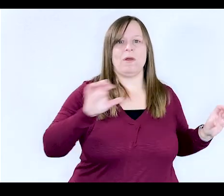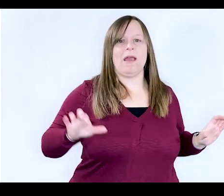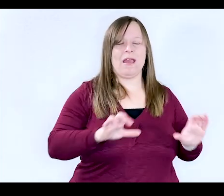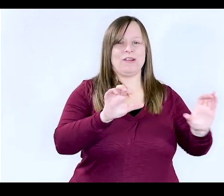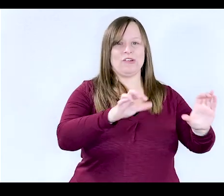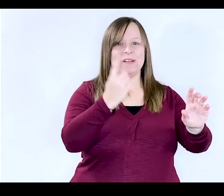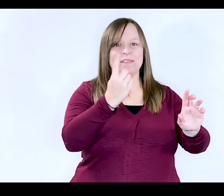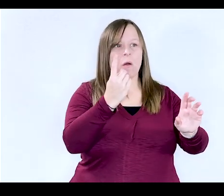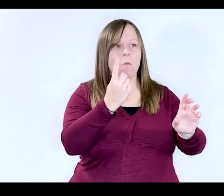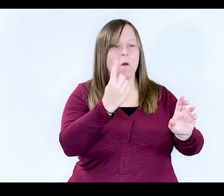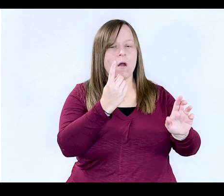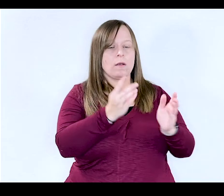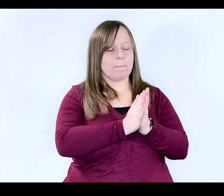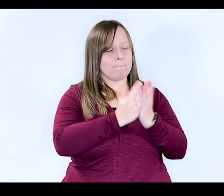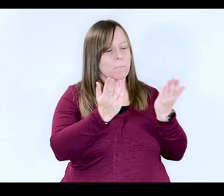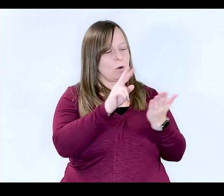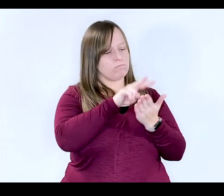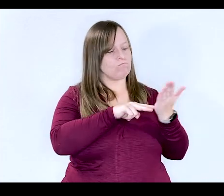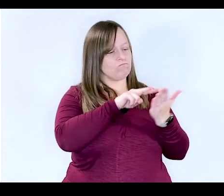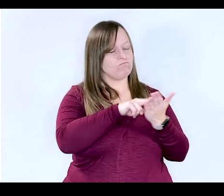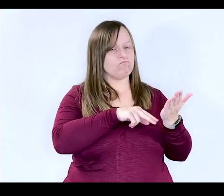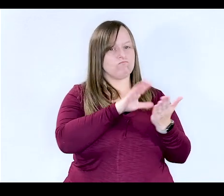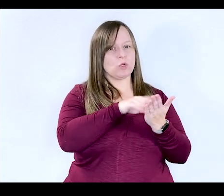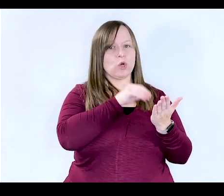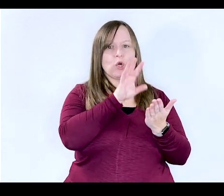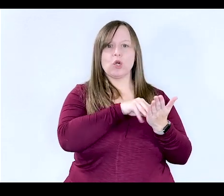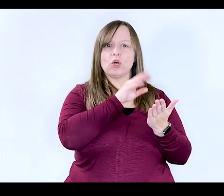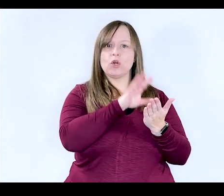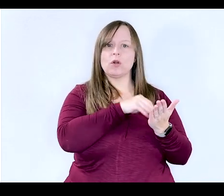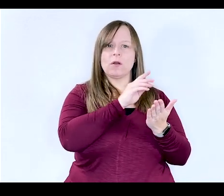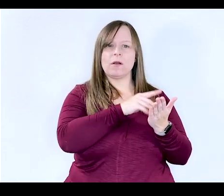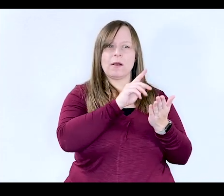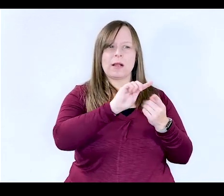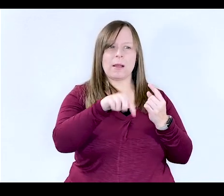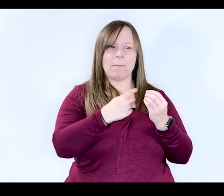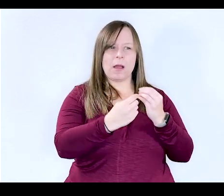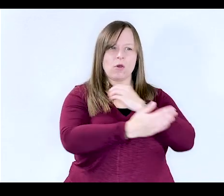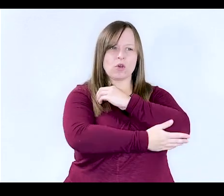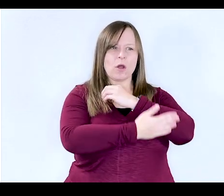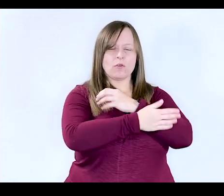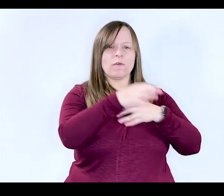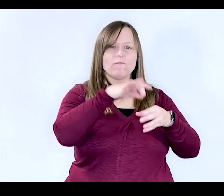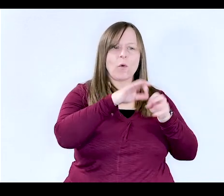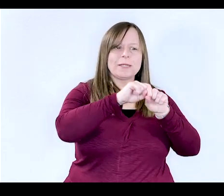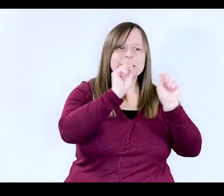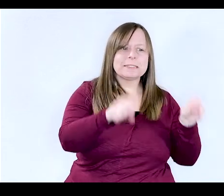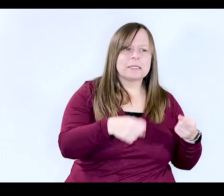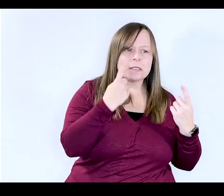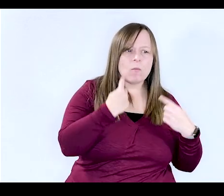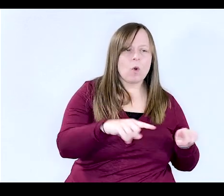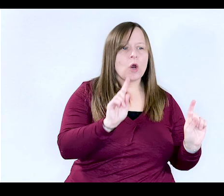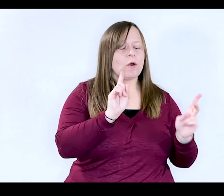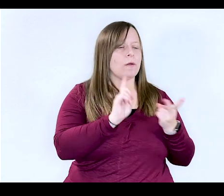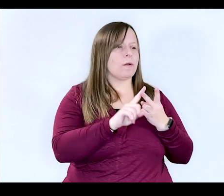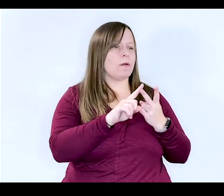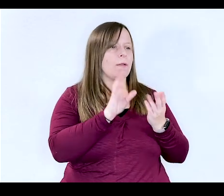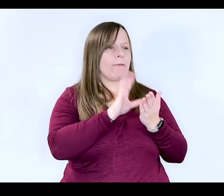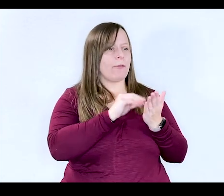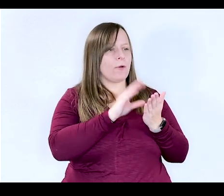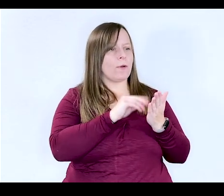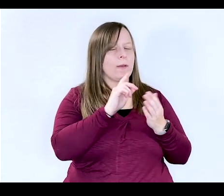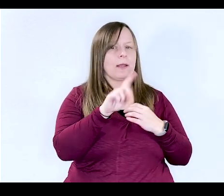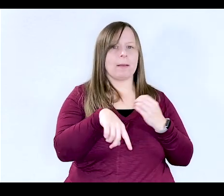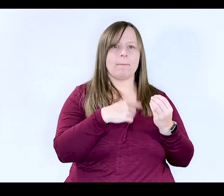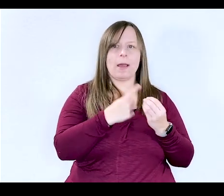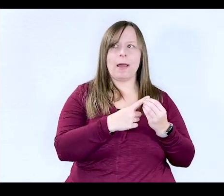whether that's somebody picking up a book and learning more about how this country's voting system works, learning